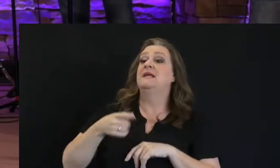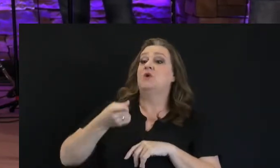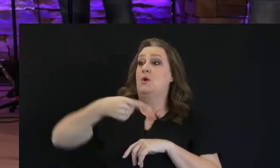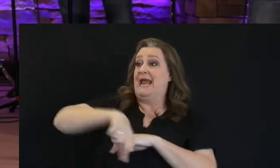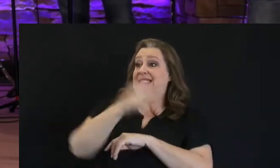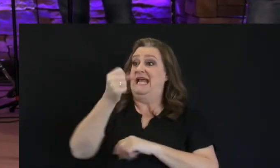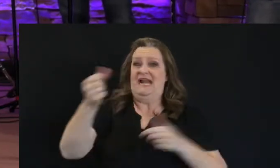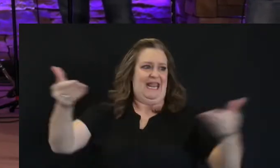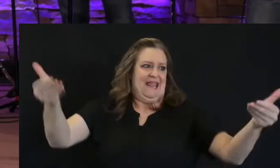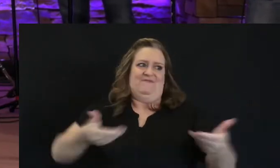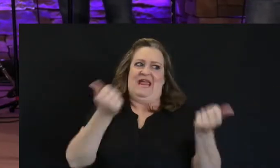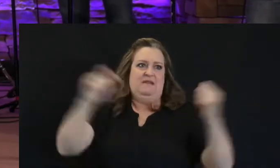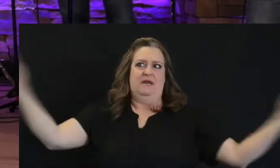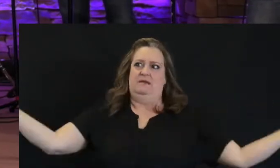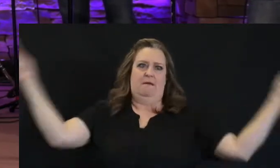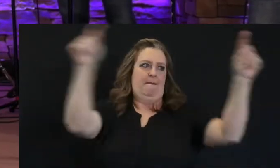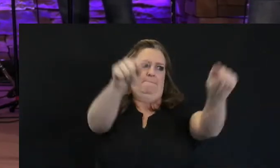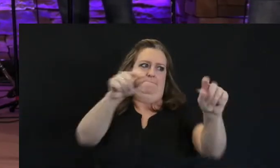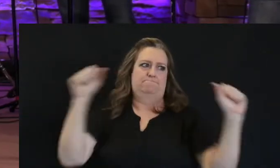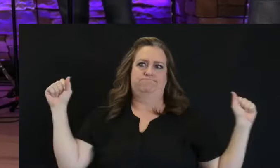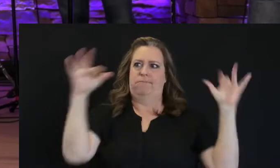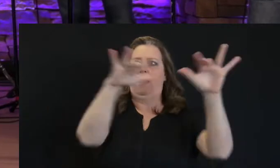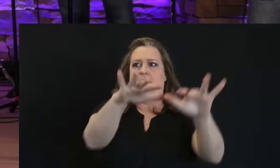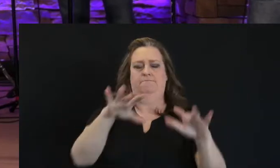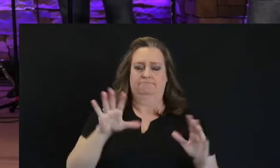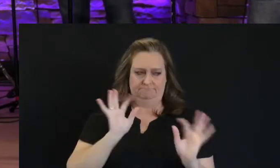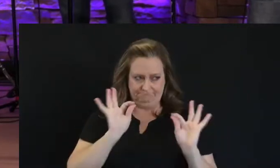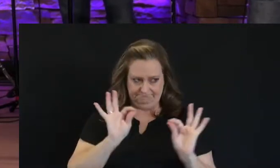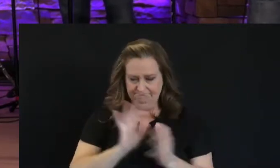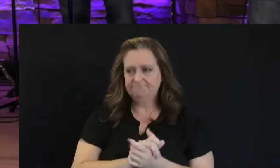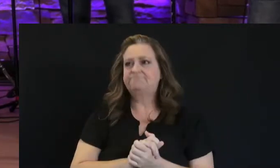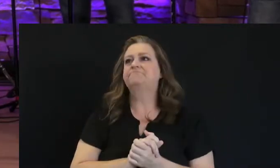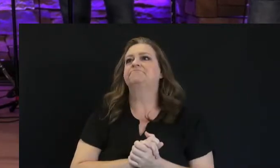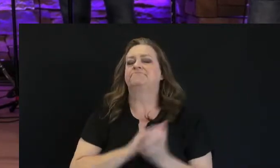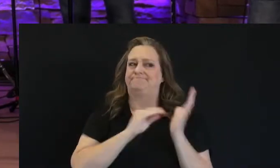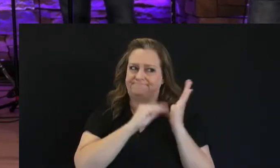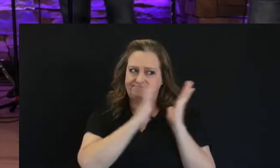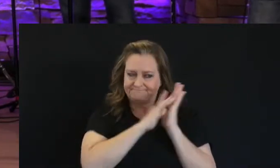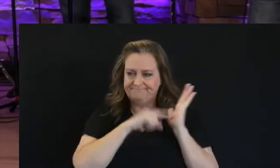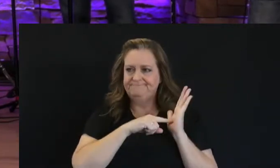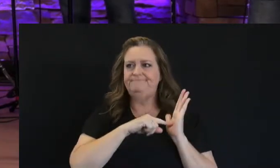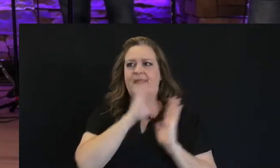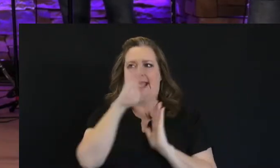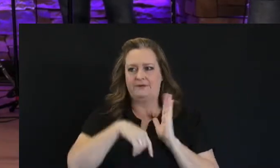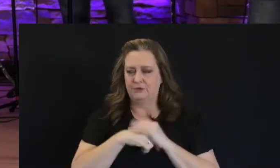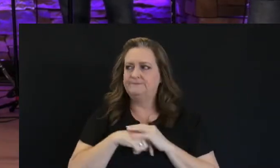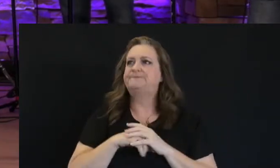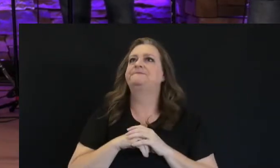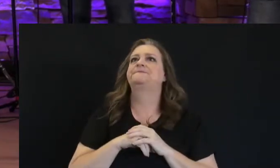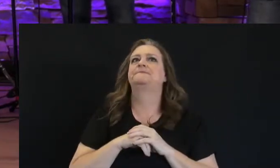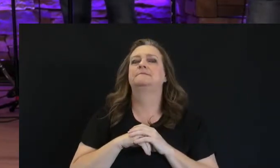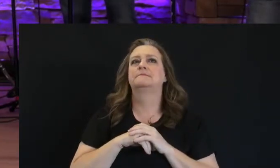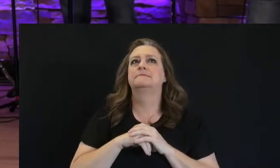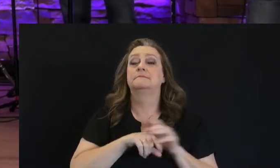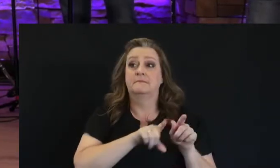community. Anybody's welcome to come. It's just going to be a great time. So put that on your calendars next Saturday. Also coming